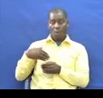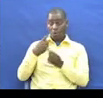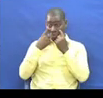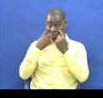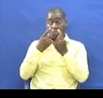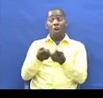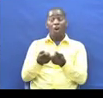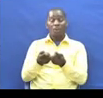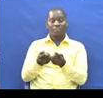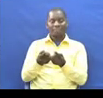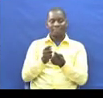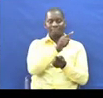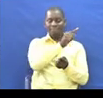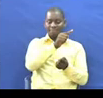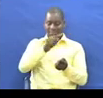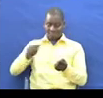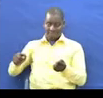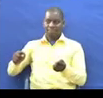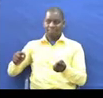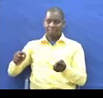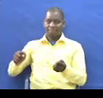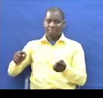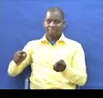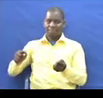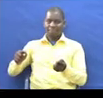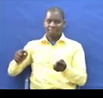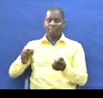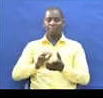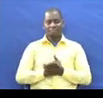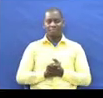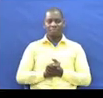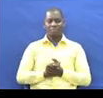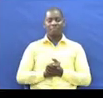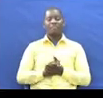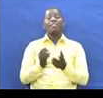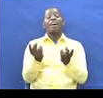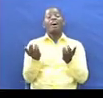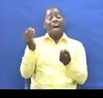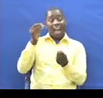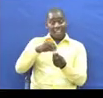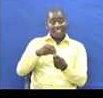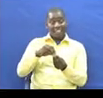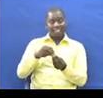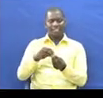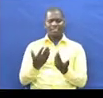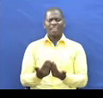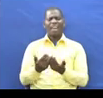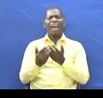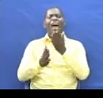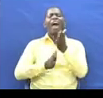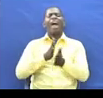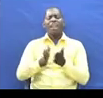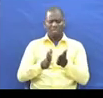arrow. Here, we have this one here. And again, the same element, that is the